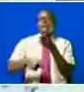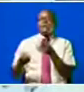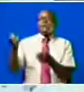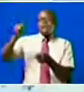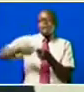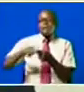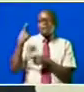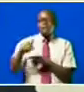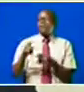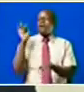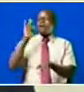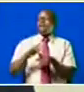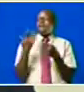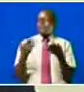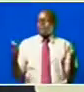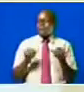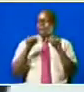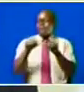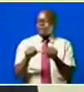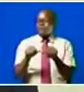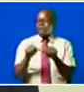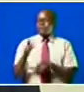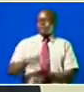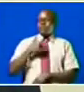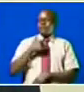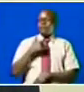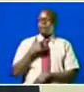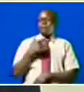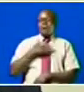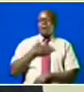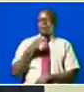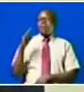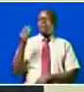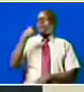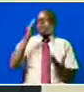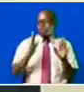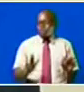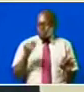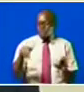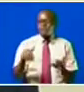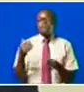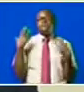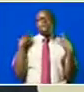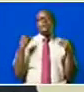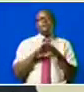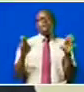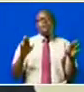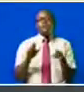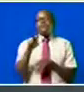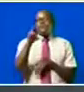our affected products, continues to be felt by our consumers. The Excise Act of